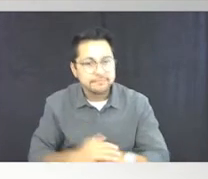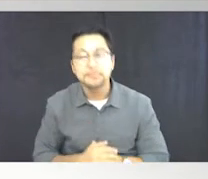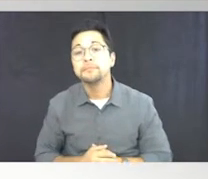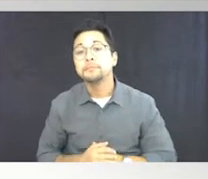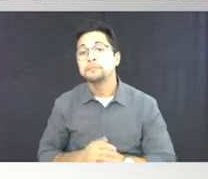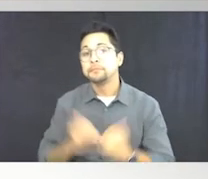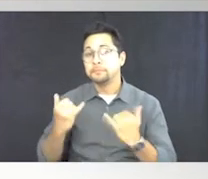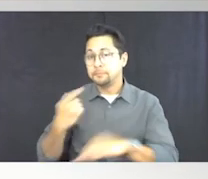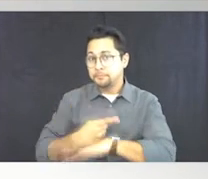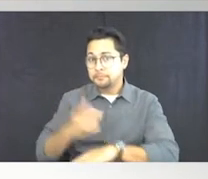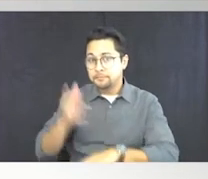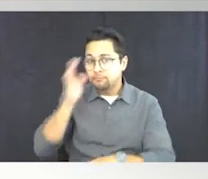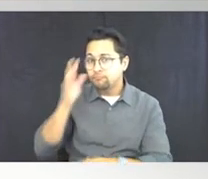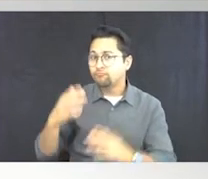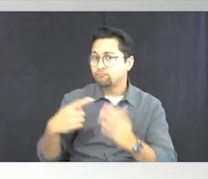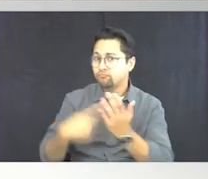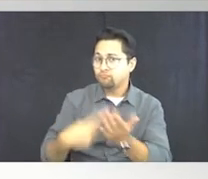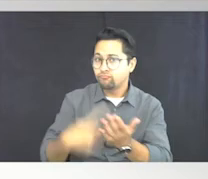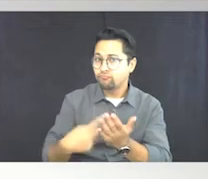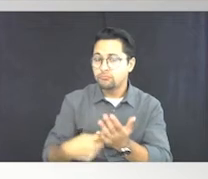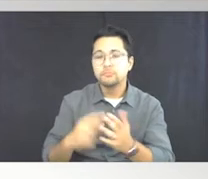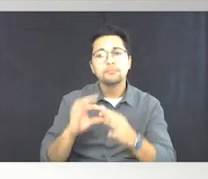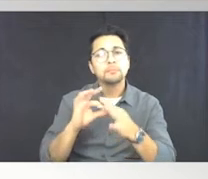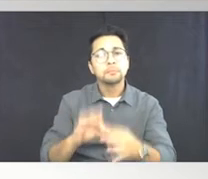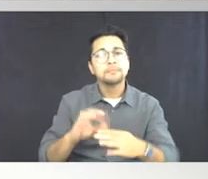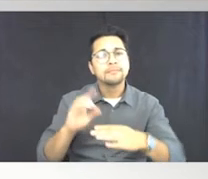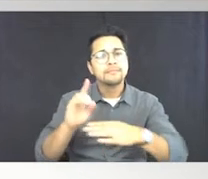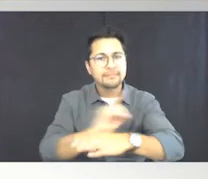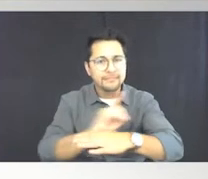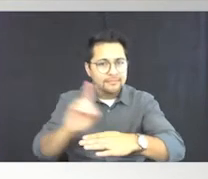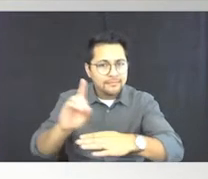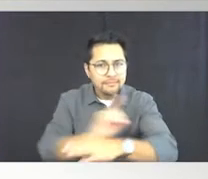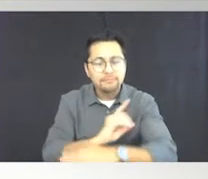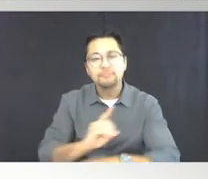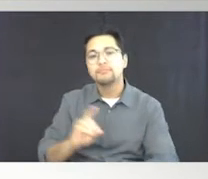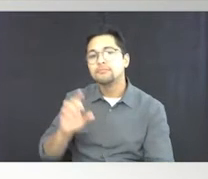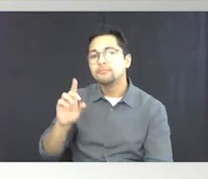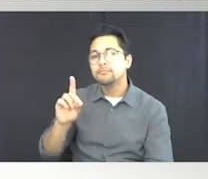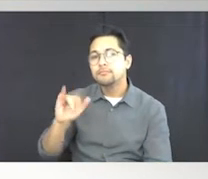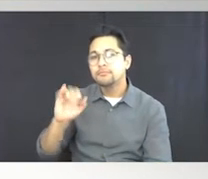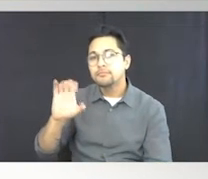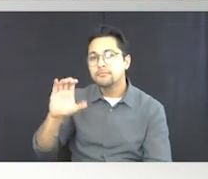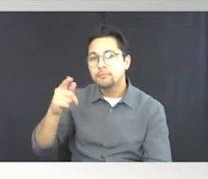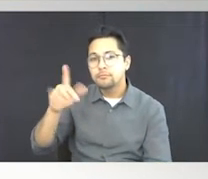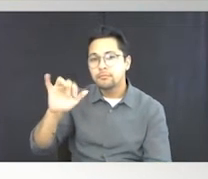Today we're going to talk about discipline as it relates to Section